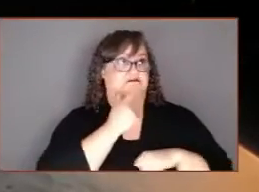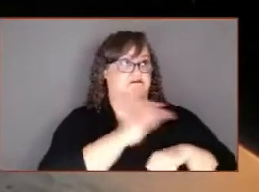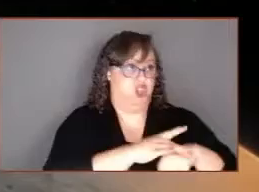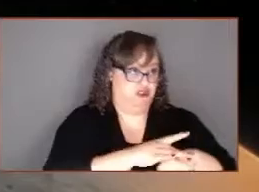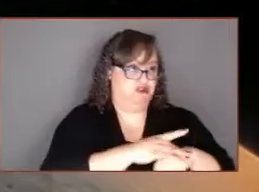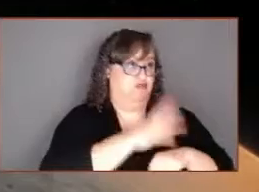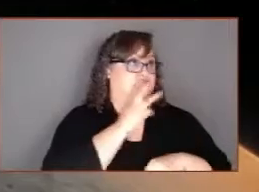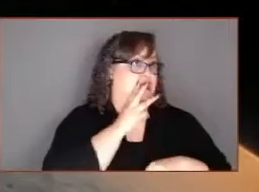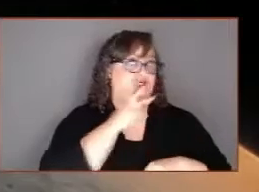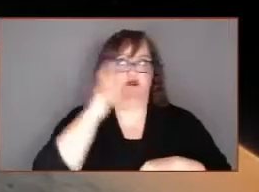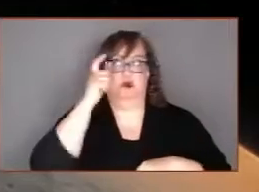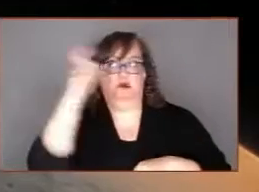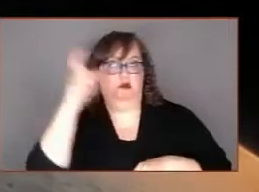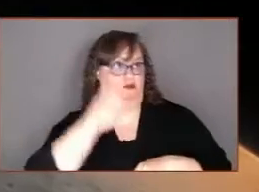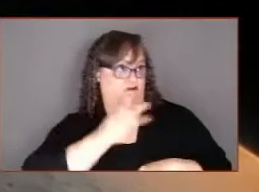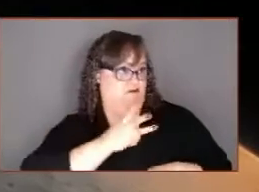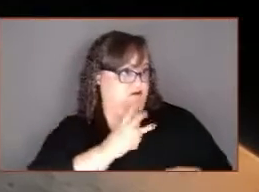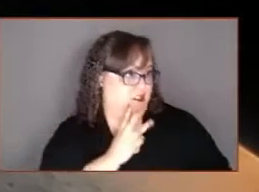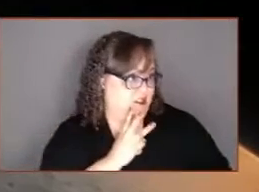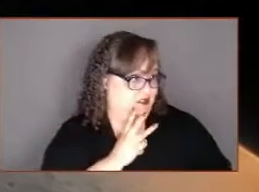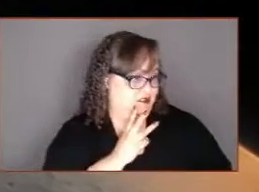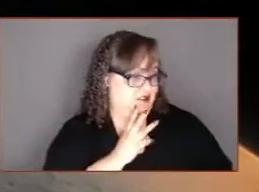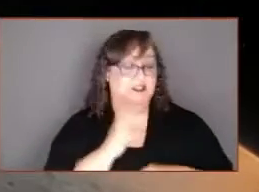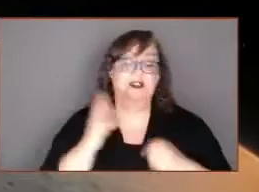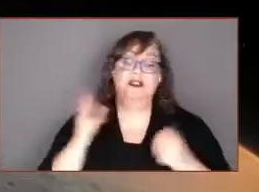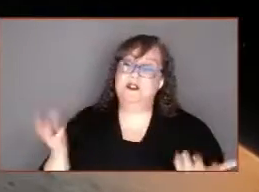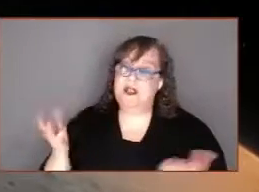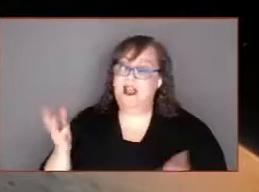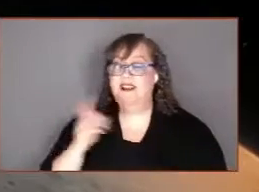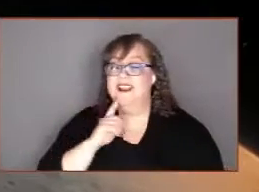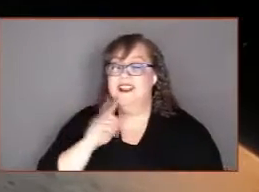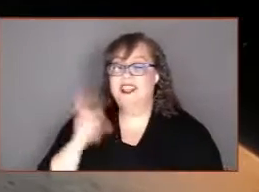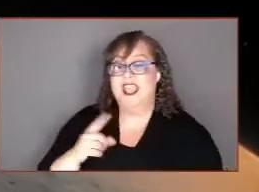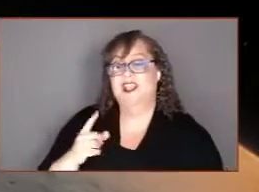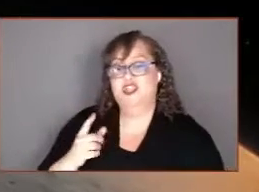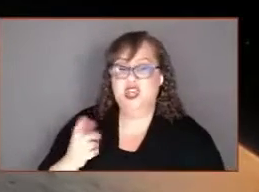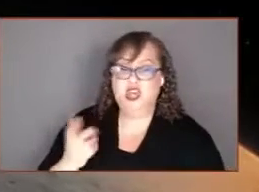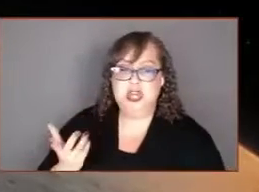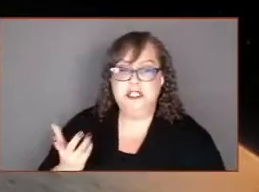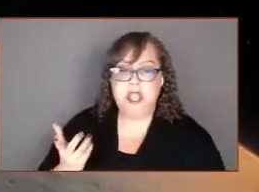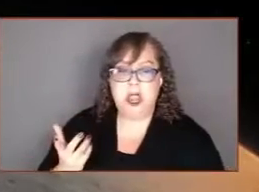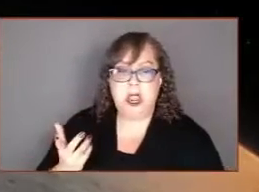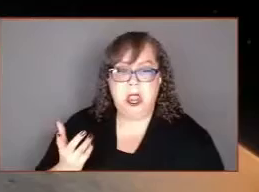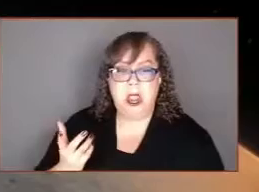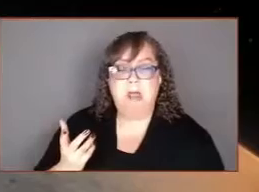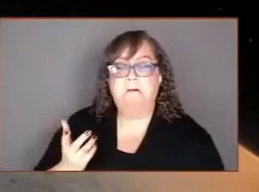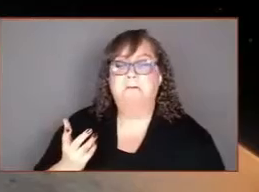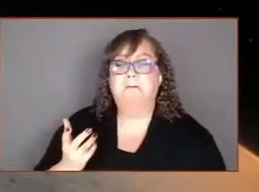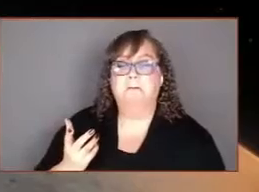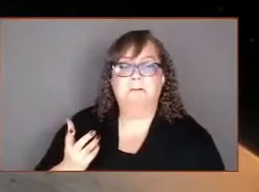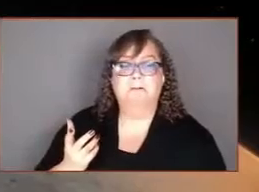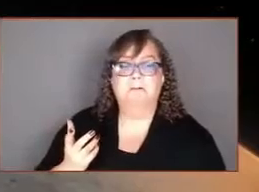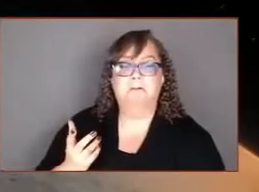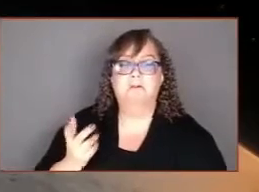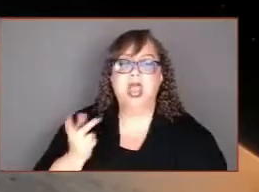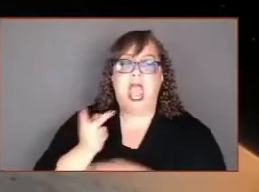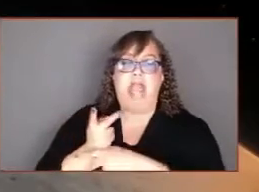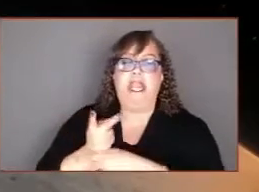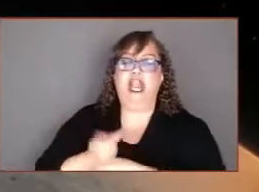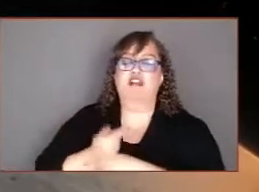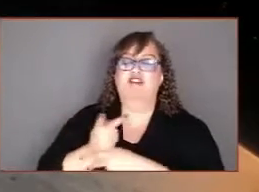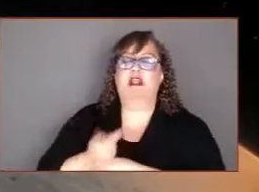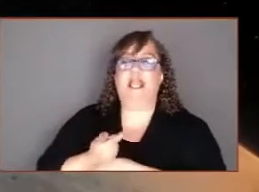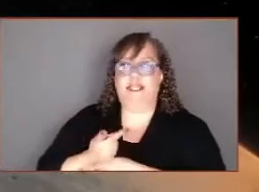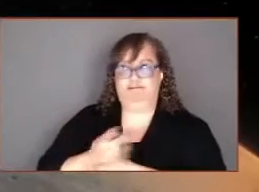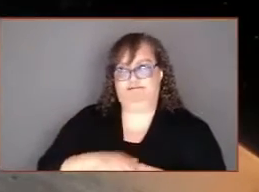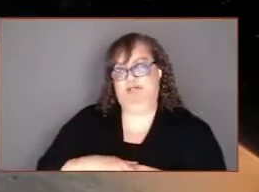So the answer is carefully. This is going to require pushing the technology to make